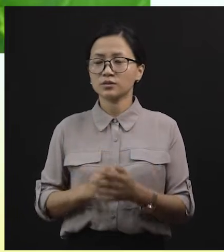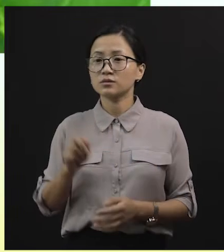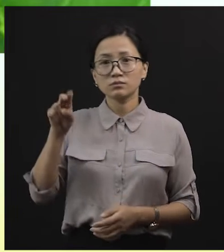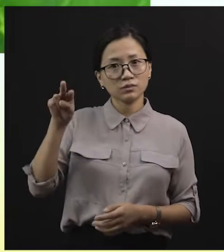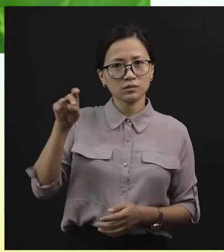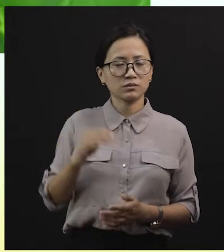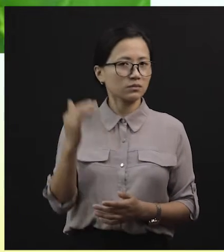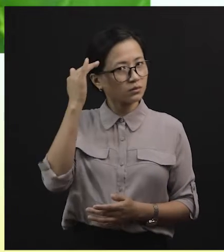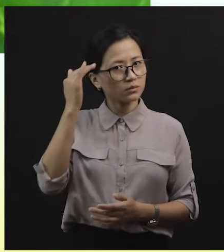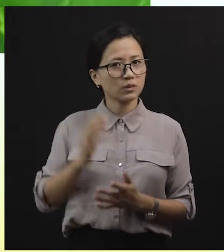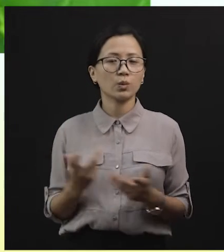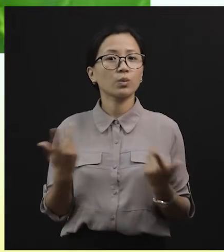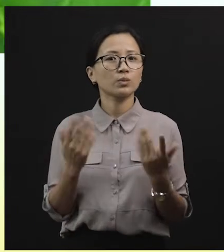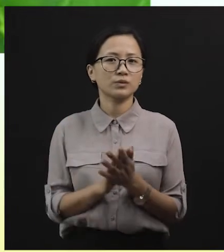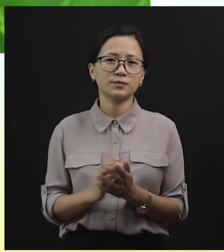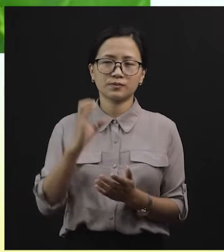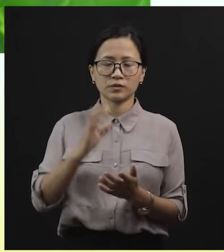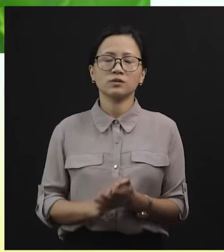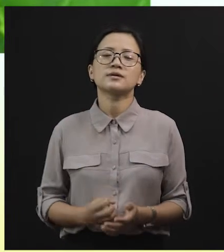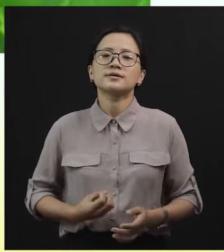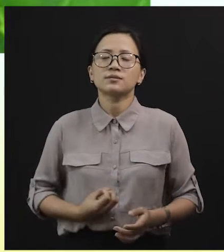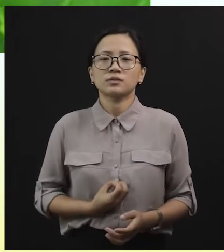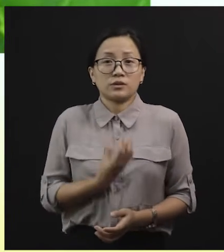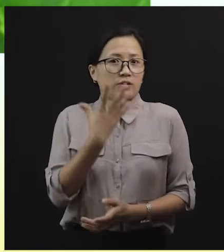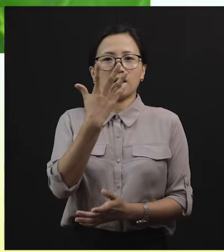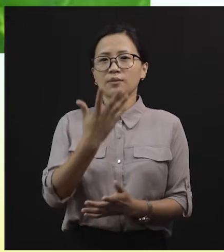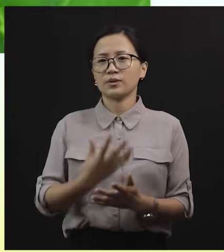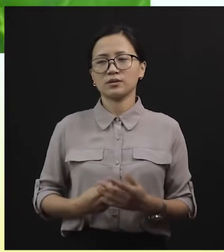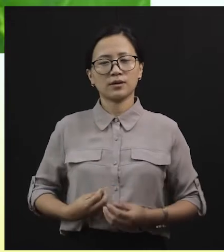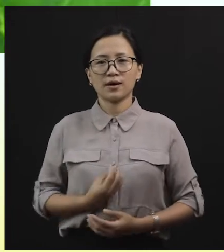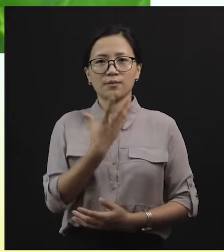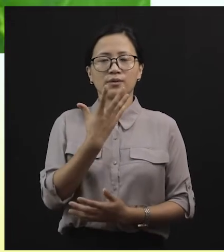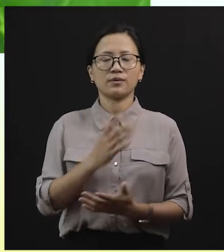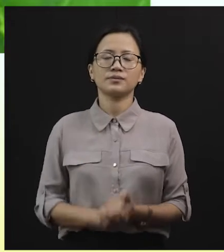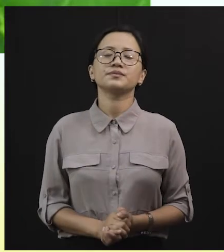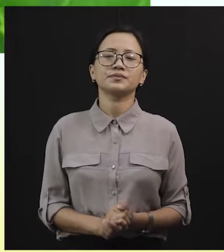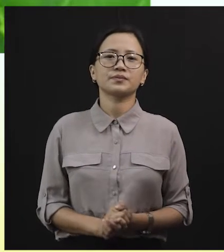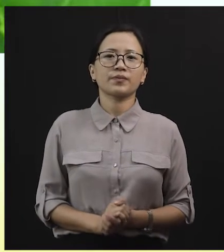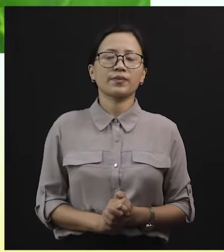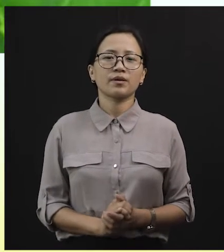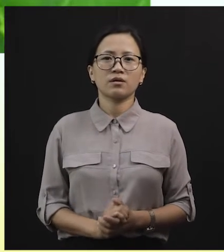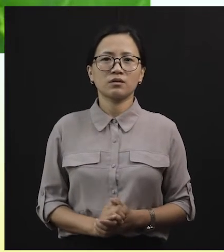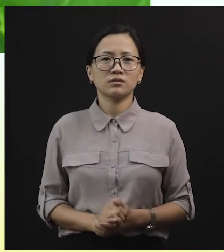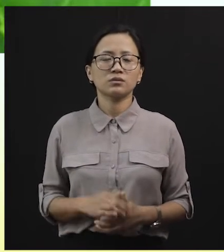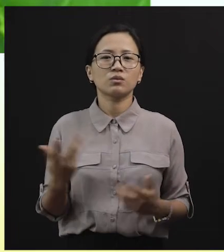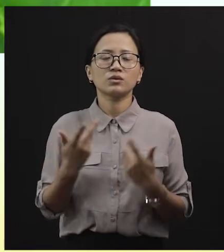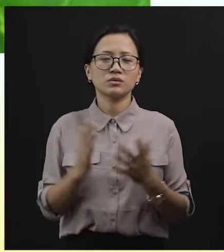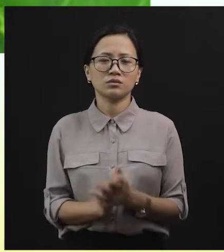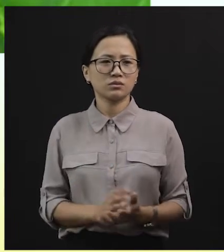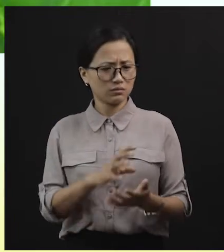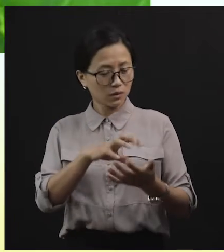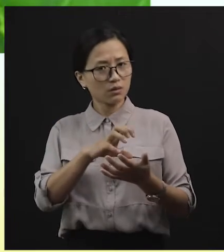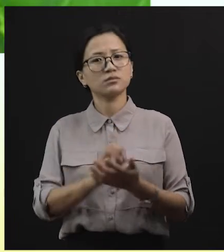Cheerily means happily, very joyful, happily. See, they're living happily, cheerfully, and so why should we